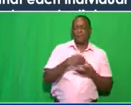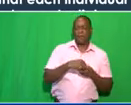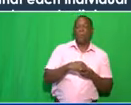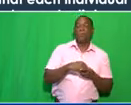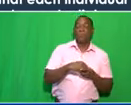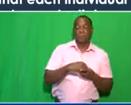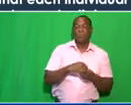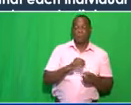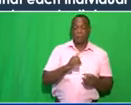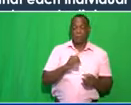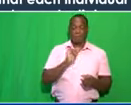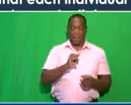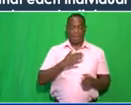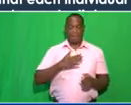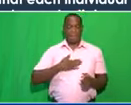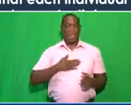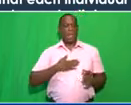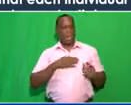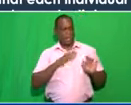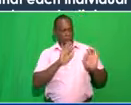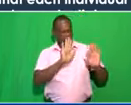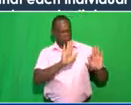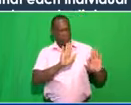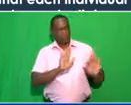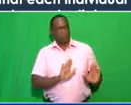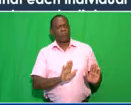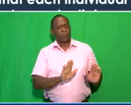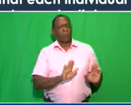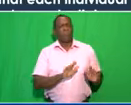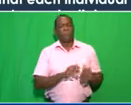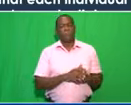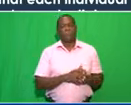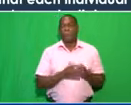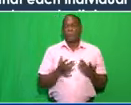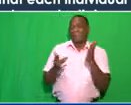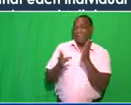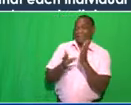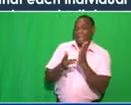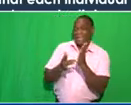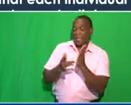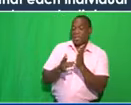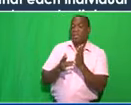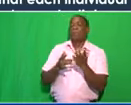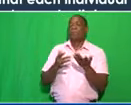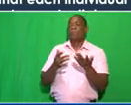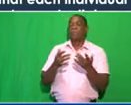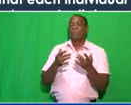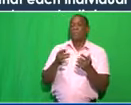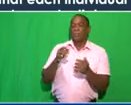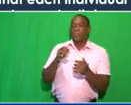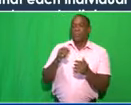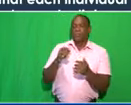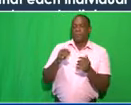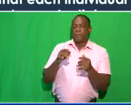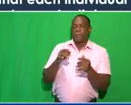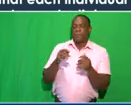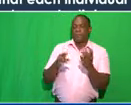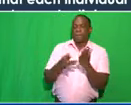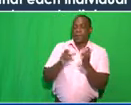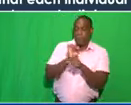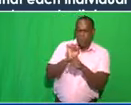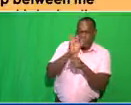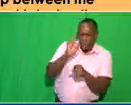you're pursuing. If you want to pursue the technical and vocational education, then it allows you that as well. And so you have options